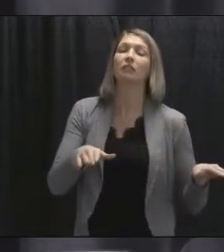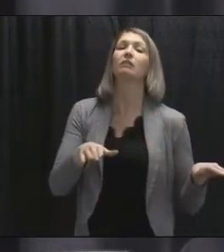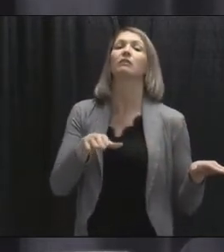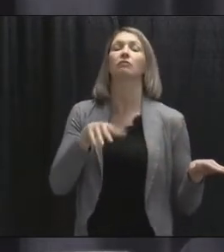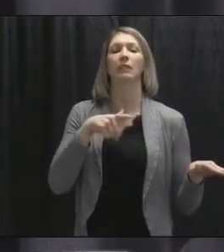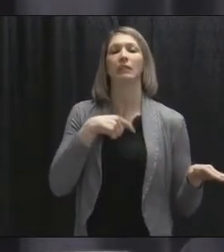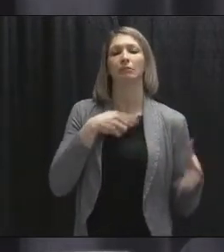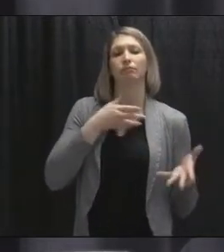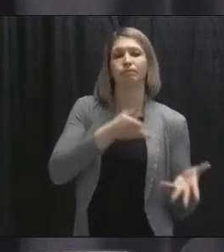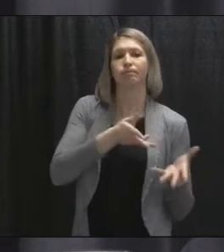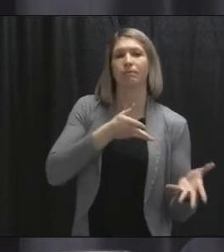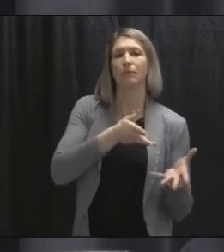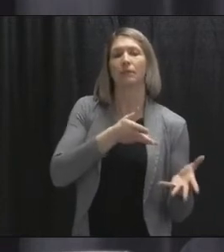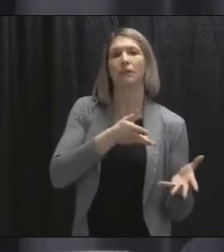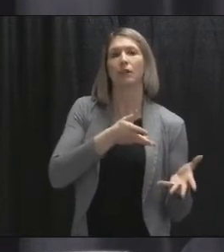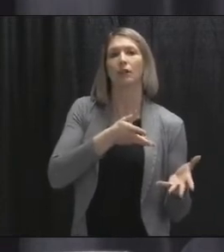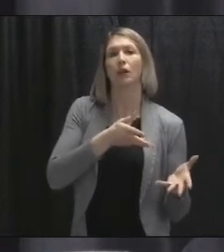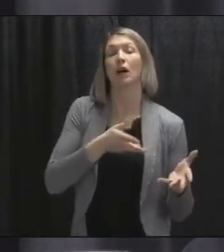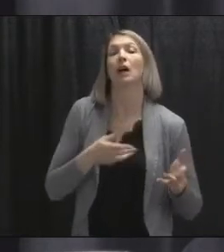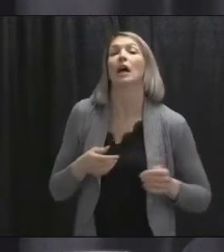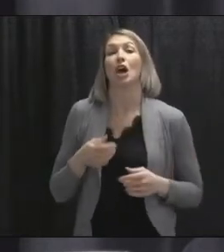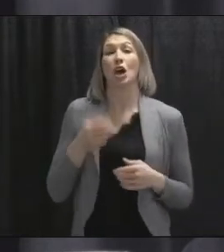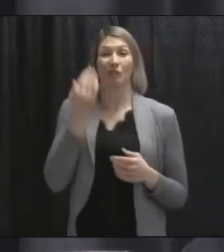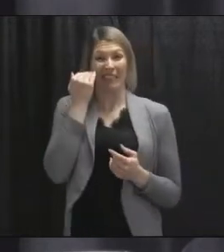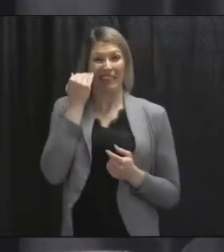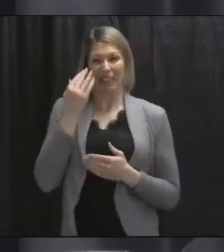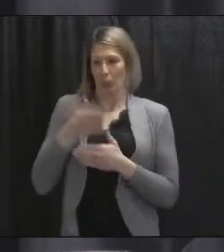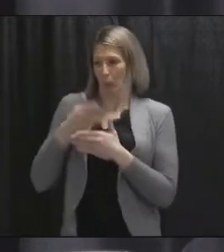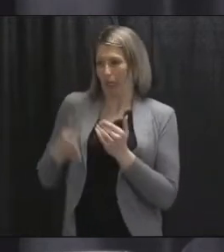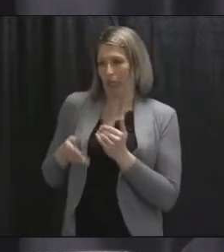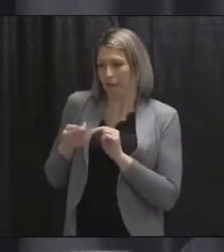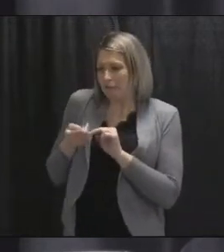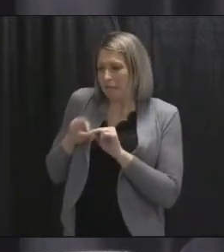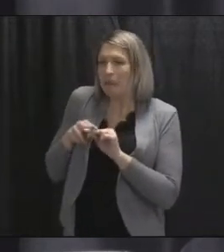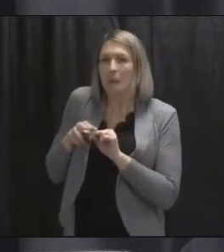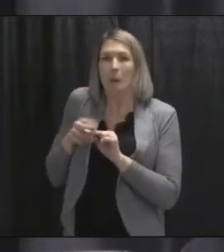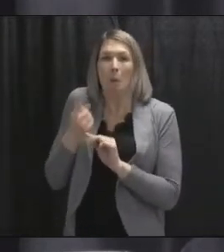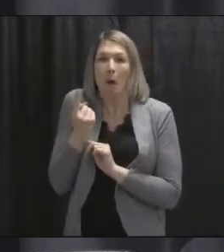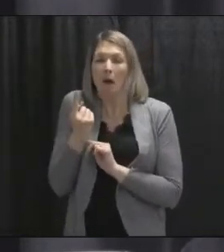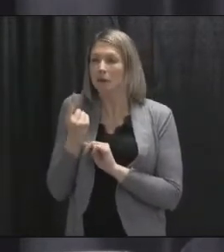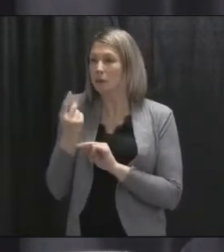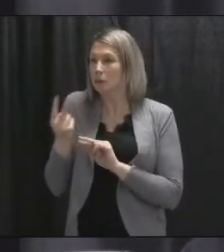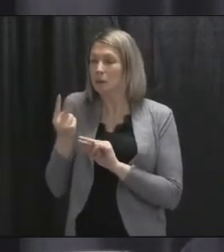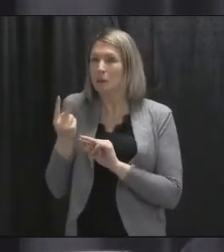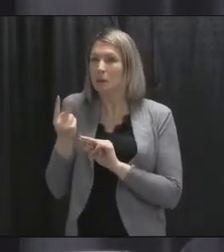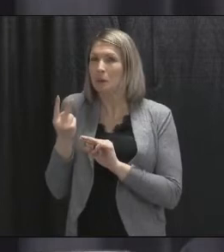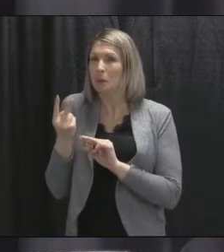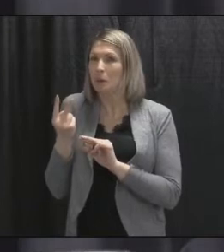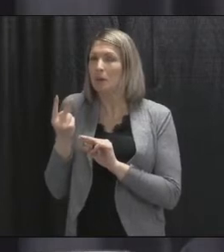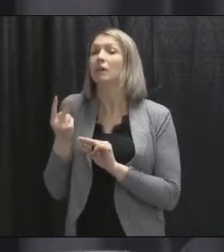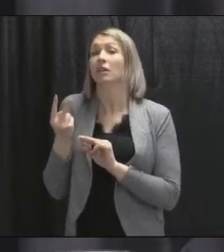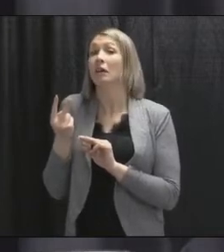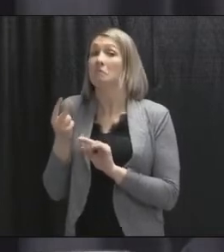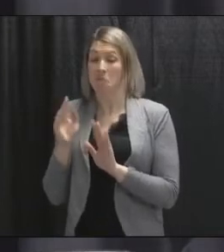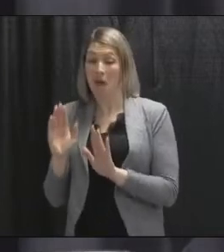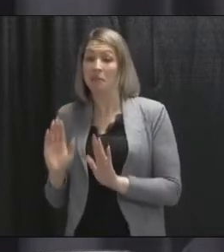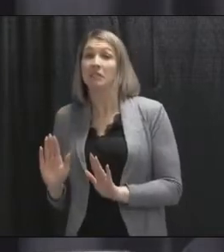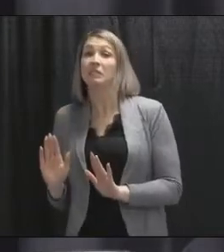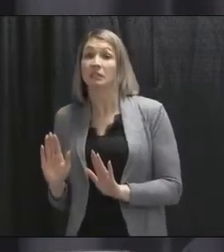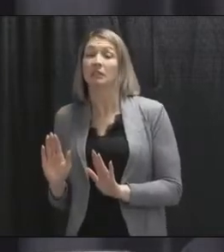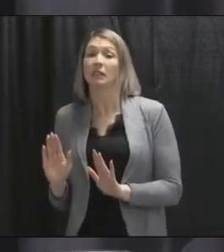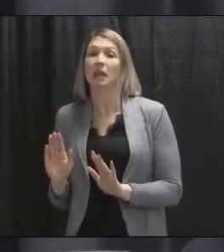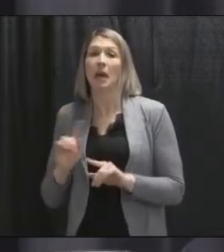at all, though, from the small numbers of cases that we've had over this weekend. It is an indicator that 2 weeks ago and around the